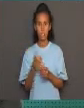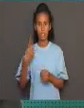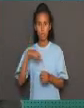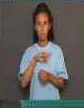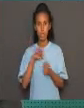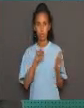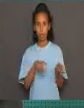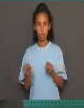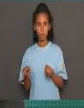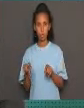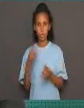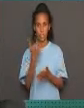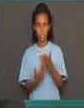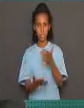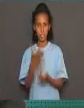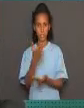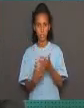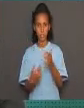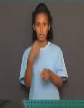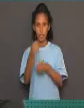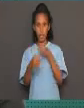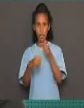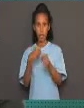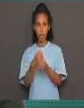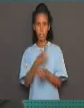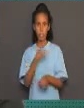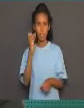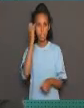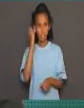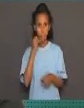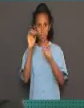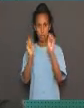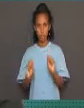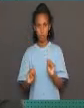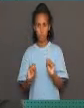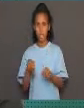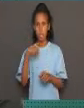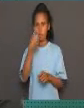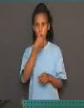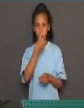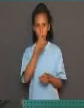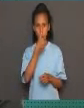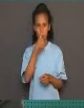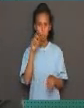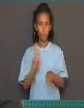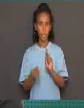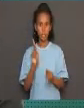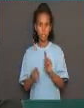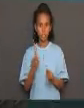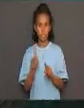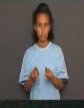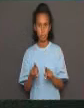We also discussed age and sex structures of the Ethiopian